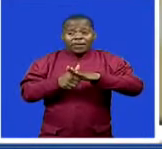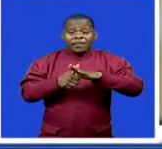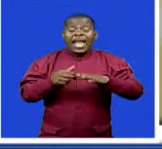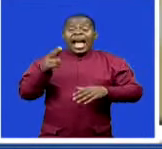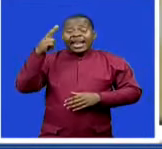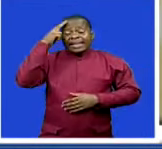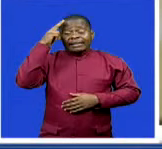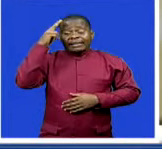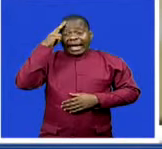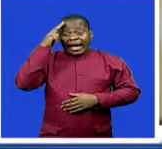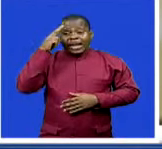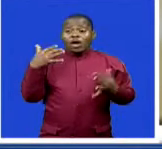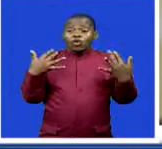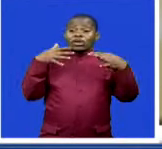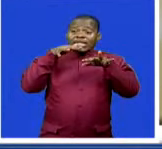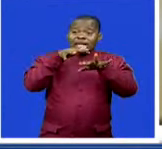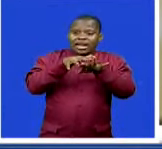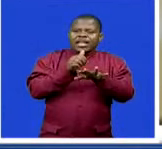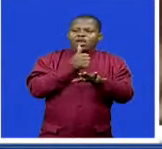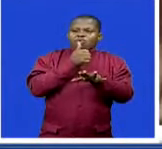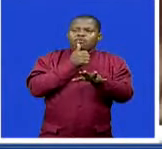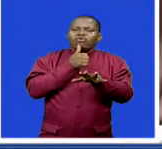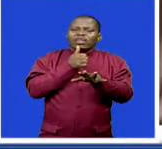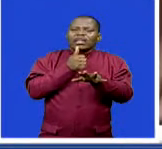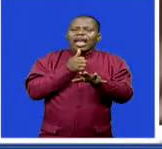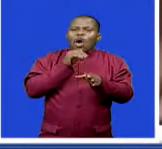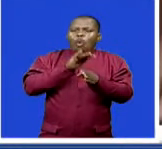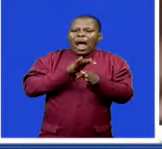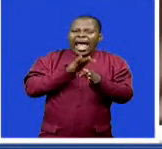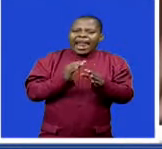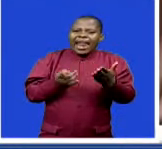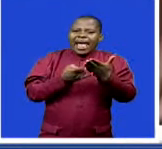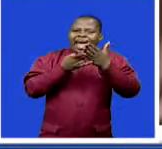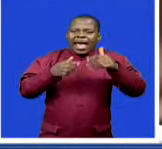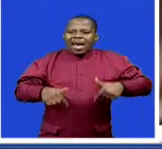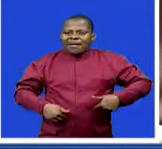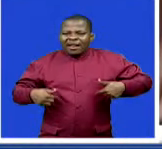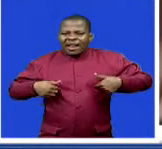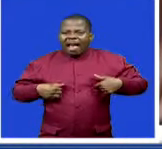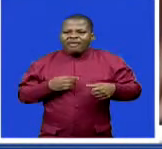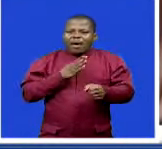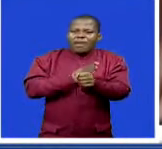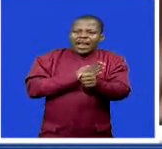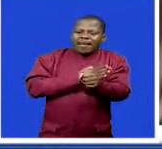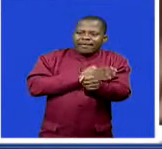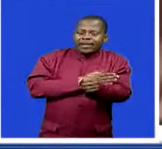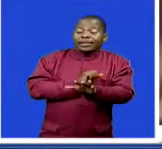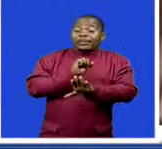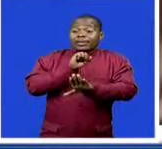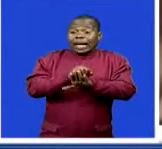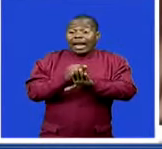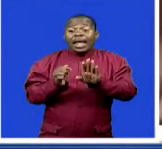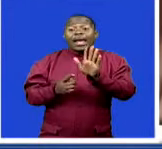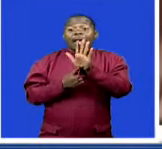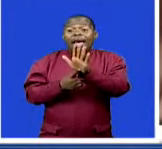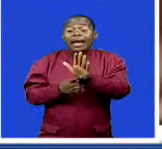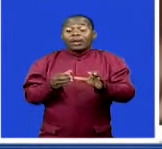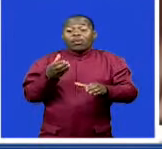media siyisebenzisa njani to our advantage. But we must learn how to use it for our advantage. If I